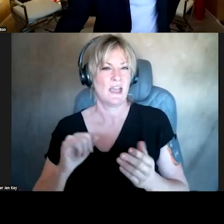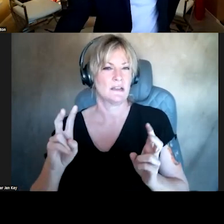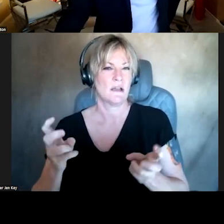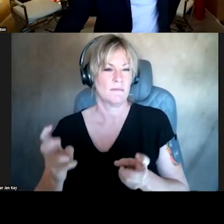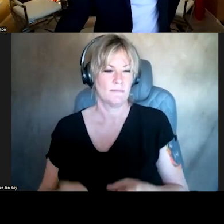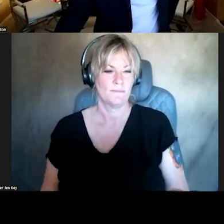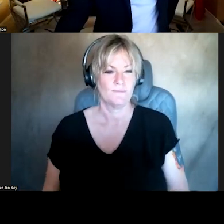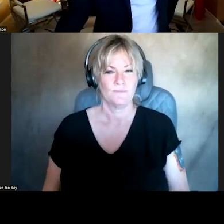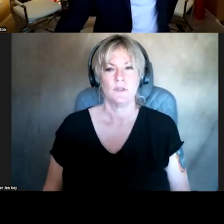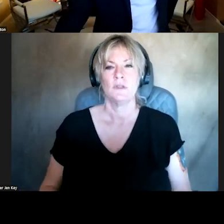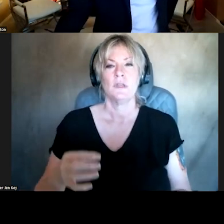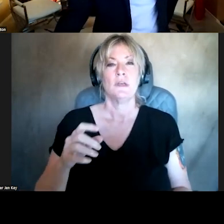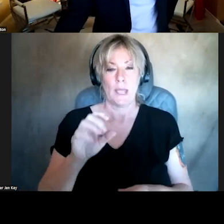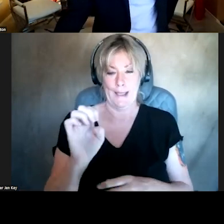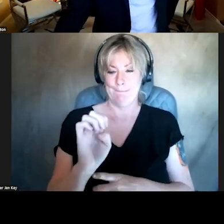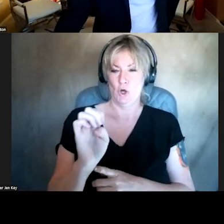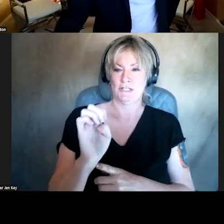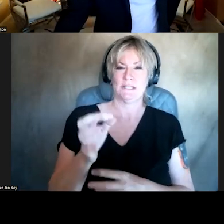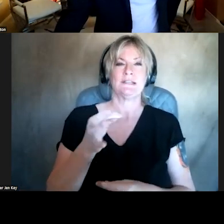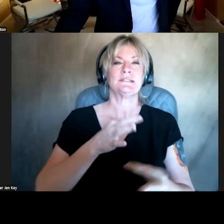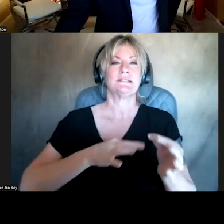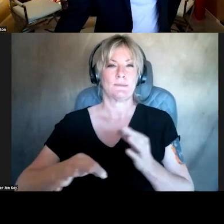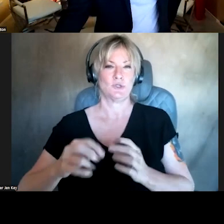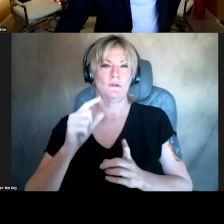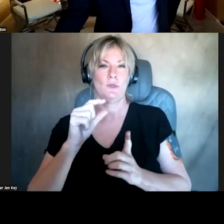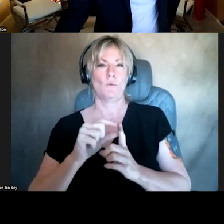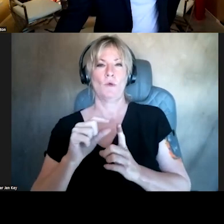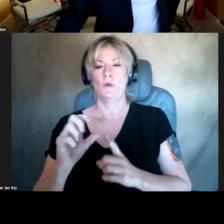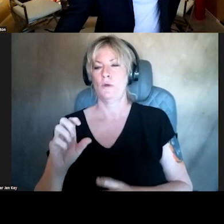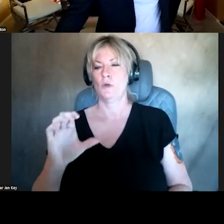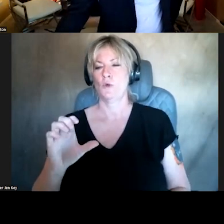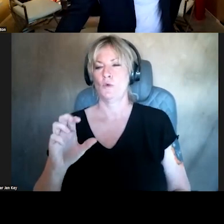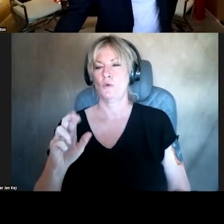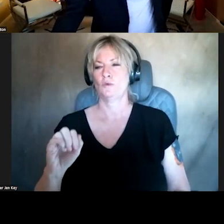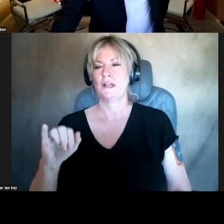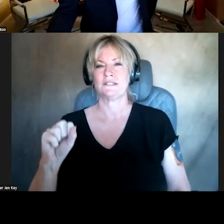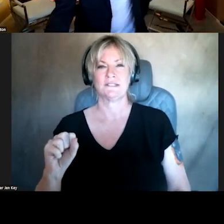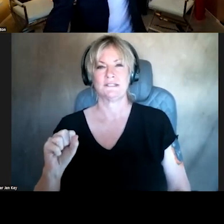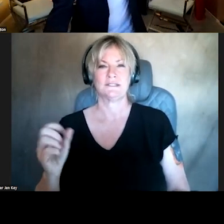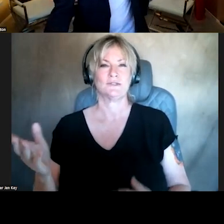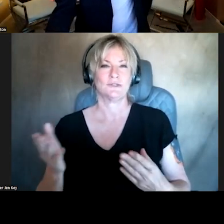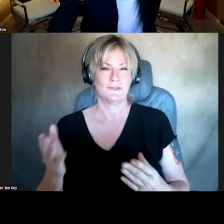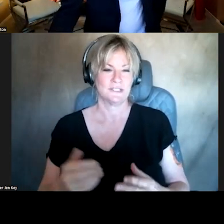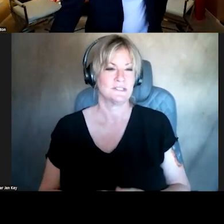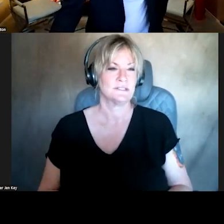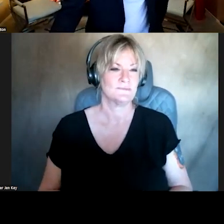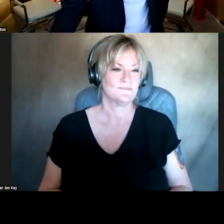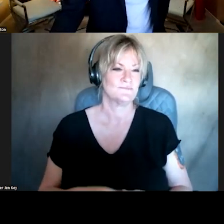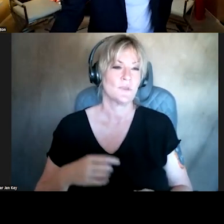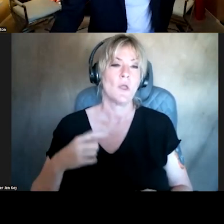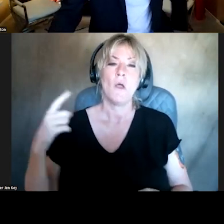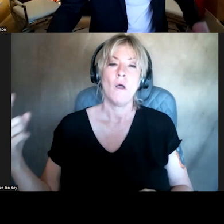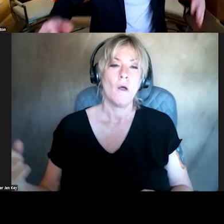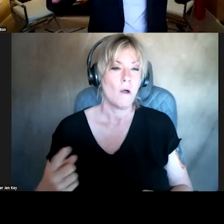today. We should substitute the word emergency for crisis services. We're going to explore that. Always, you